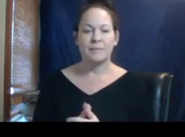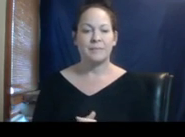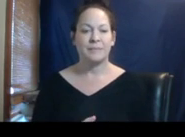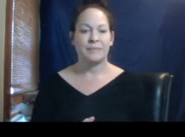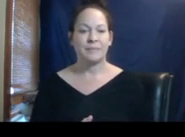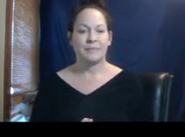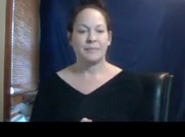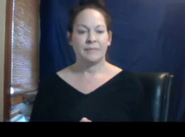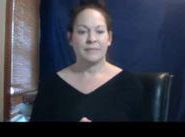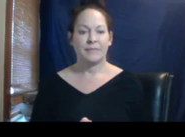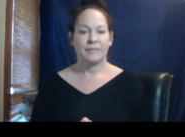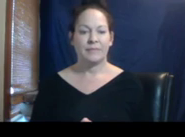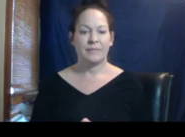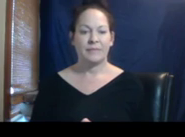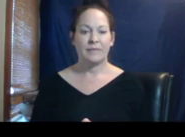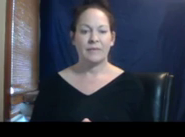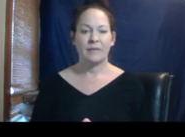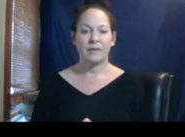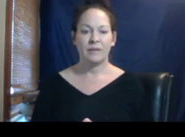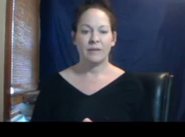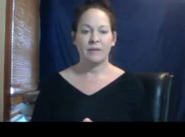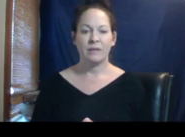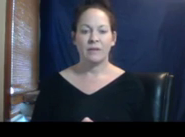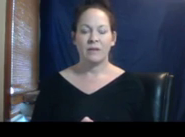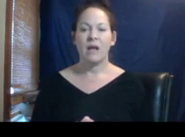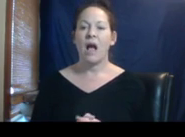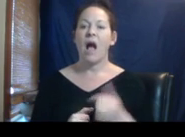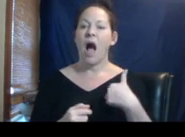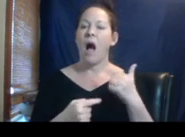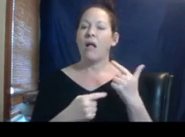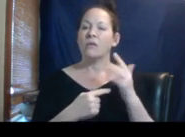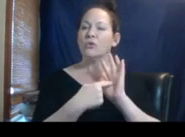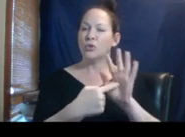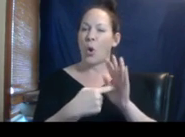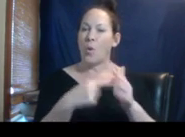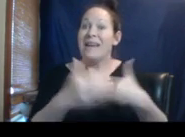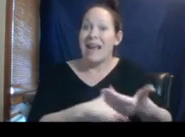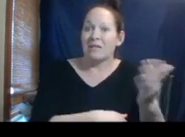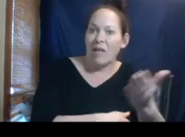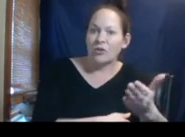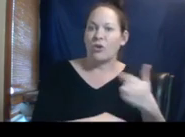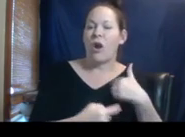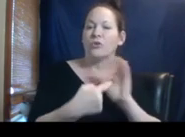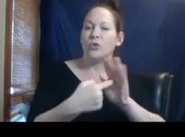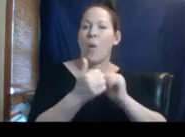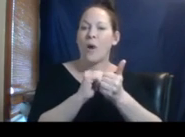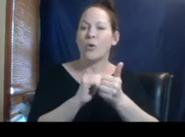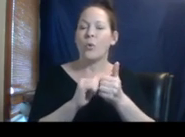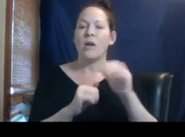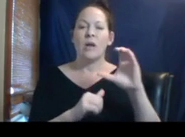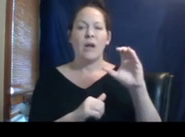about completing the square. I'm going to also do a couple completing the square problems. I did 2 of them, but I think the audio was